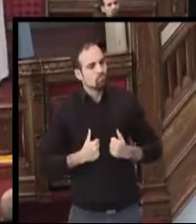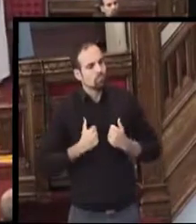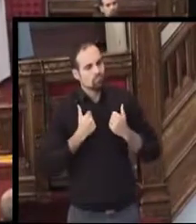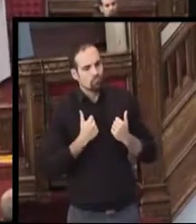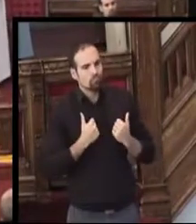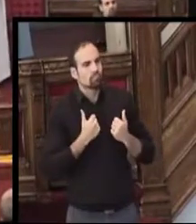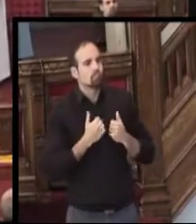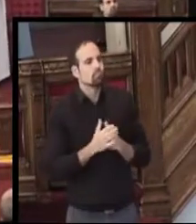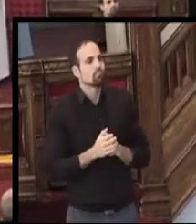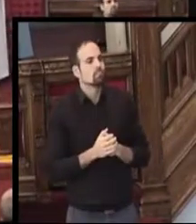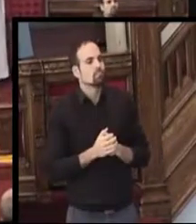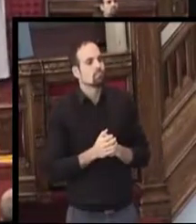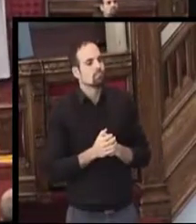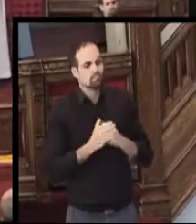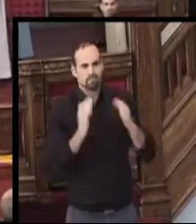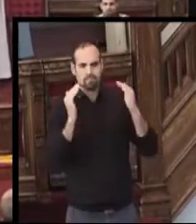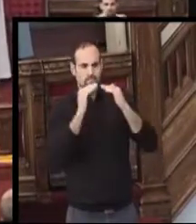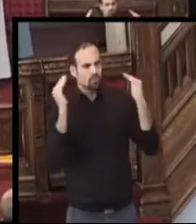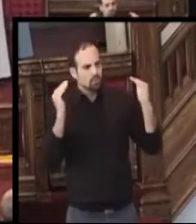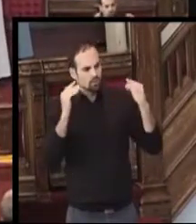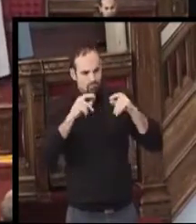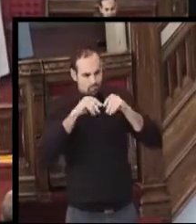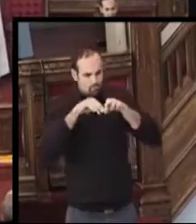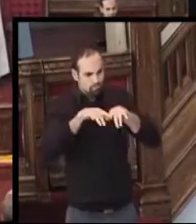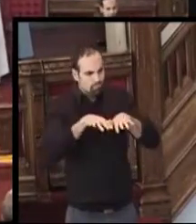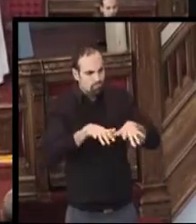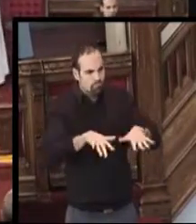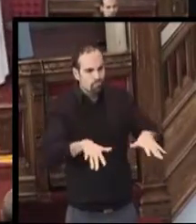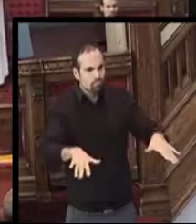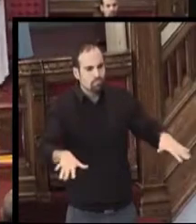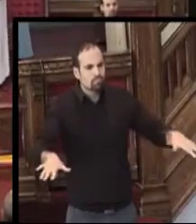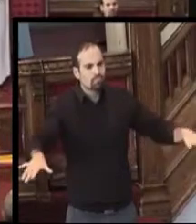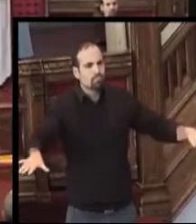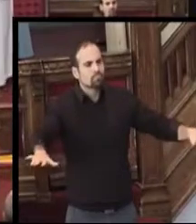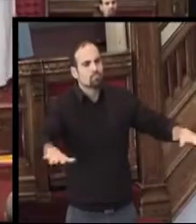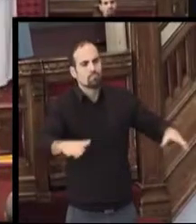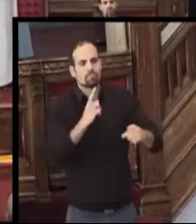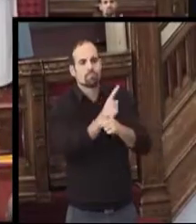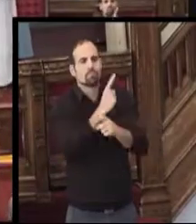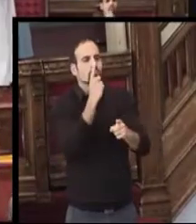down like waters and righteousness like a living stream.